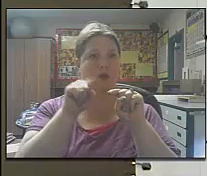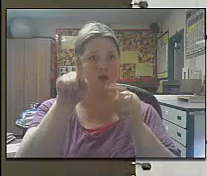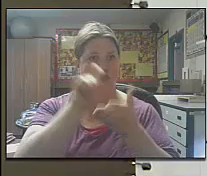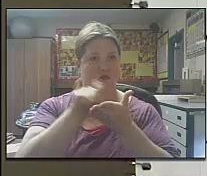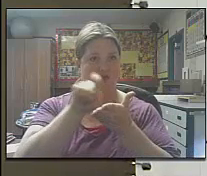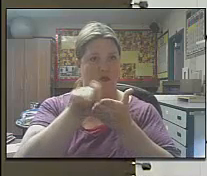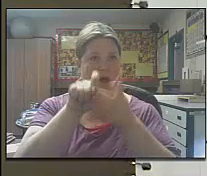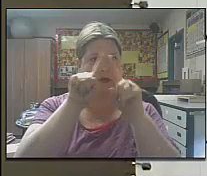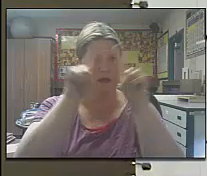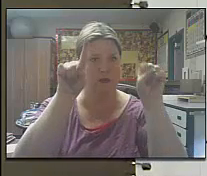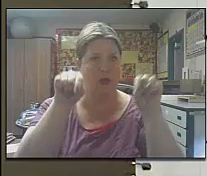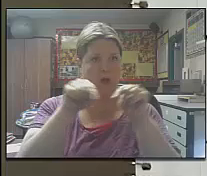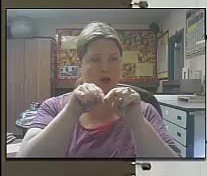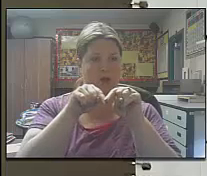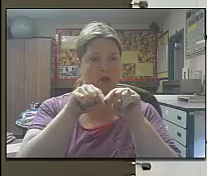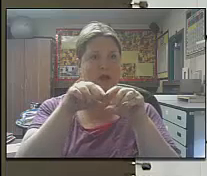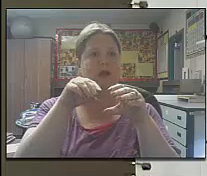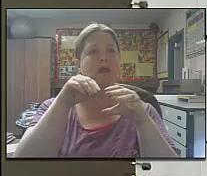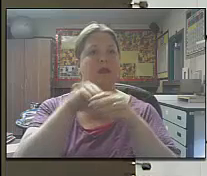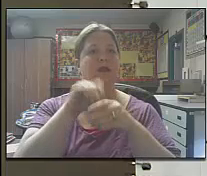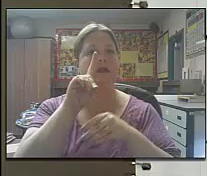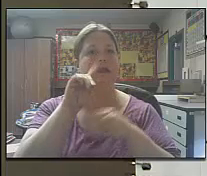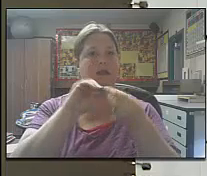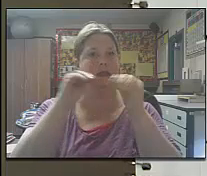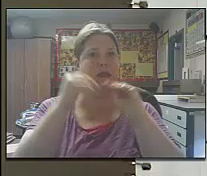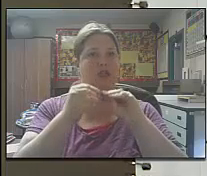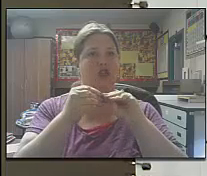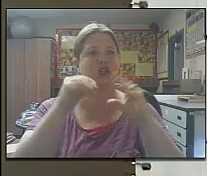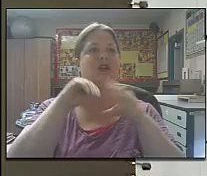around the digit in the tenths